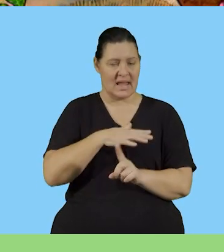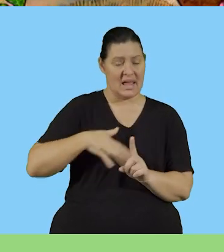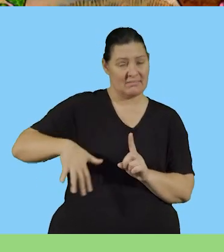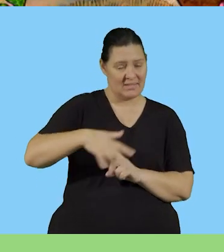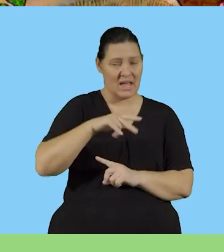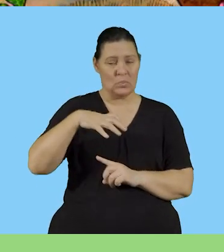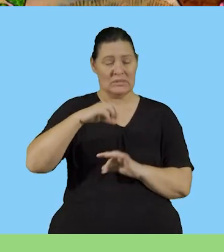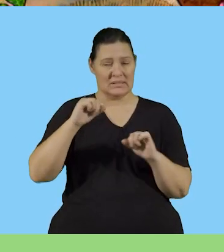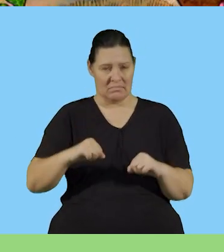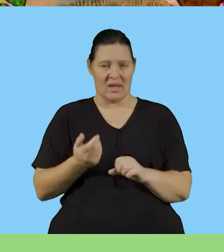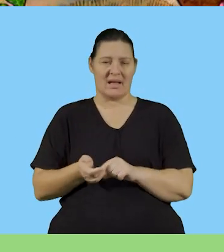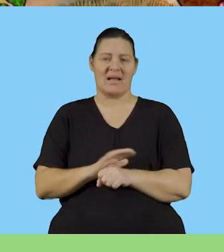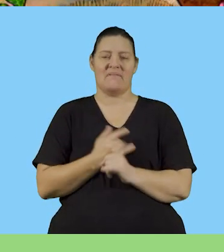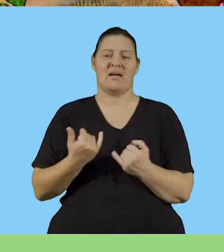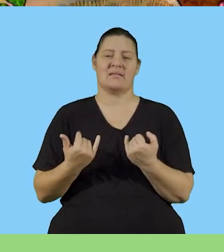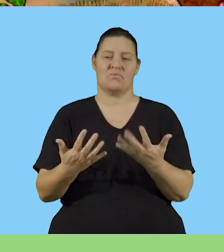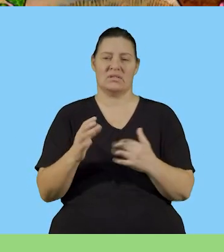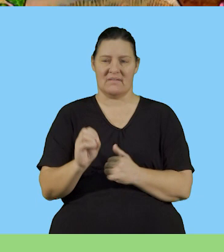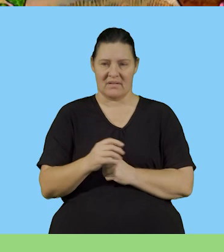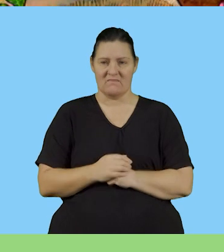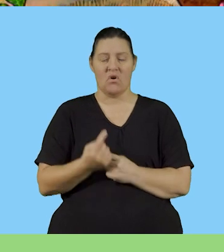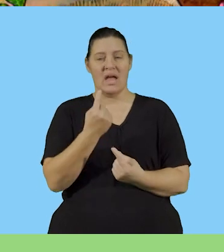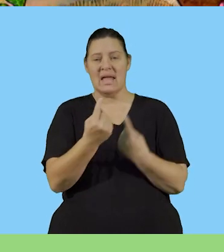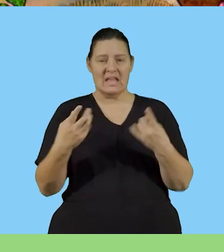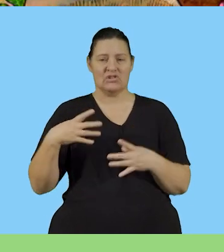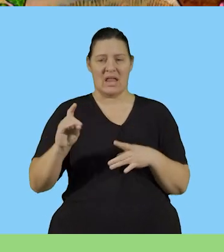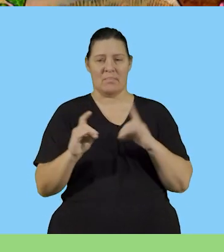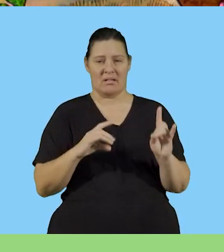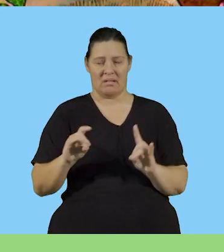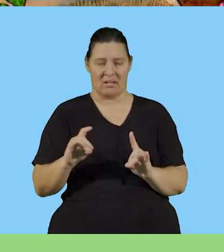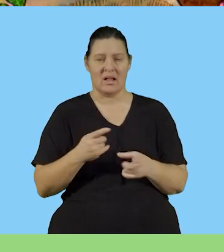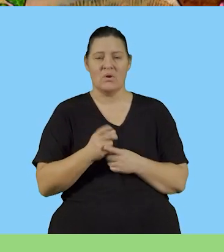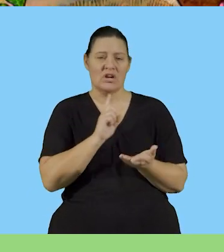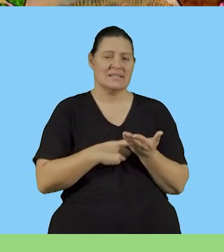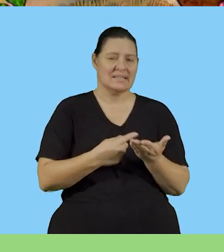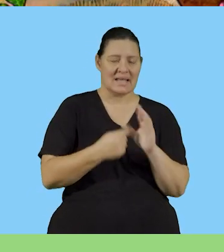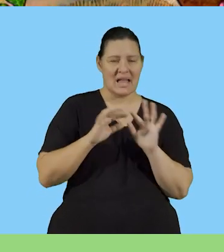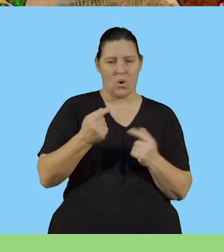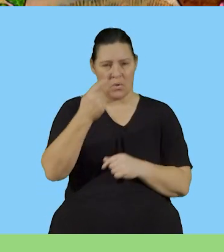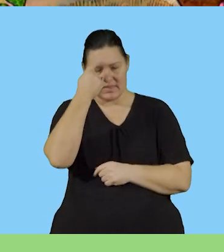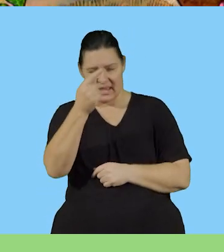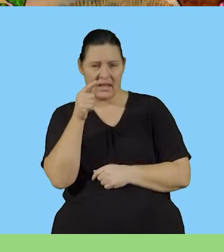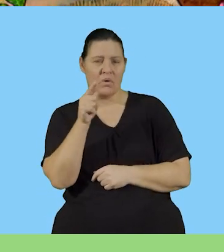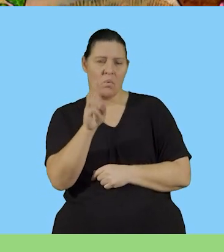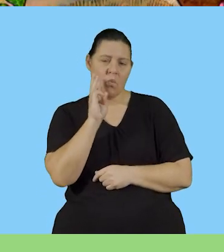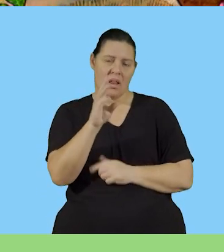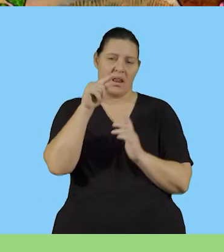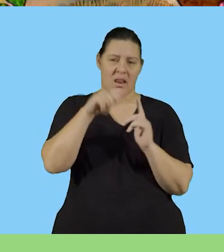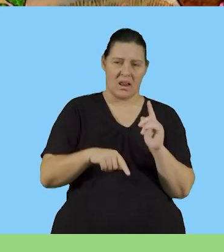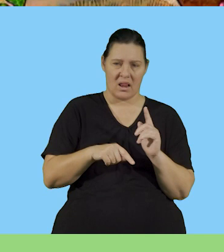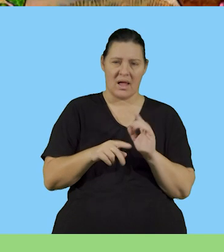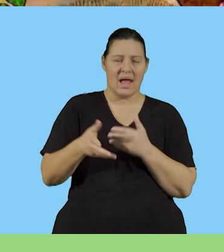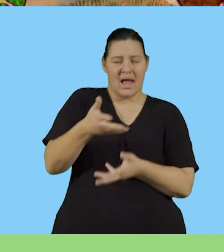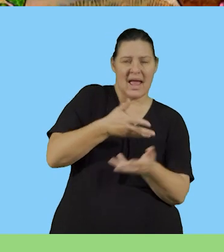area that is covered with grass. For each of the animals, discuss how you think the organisms below